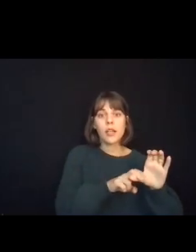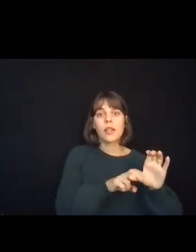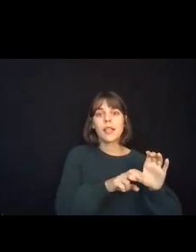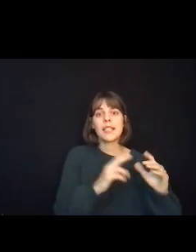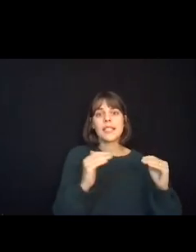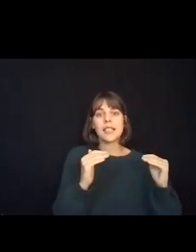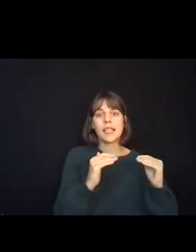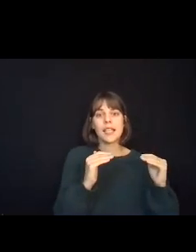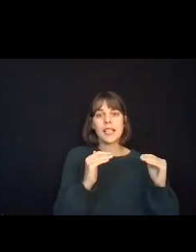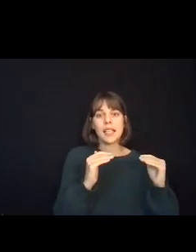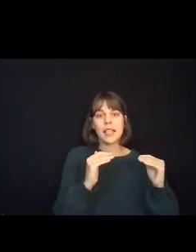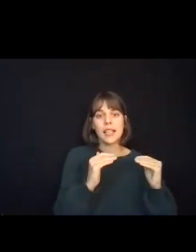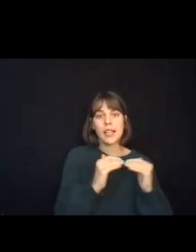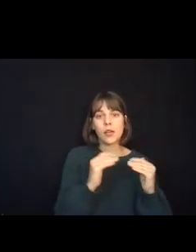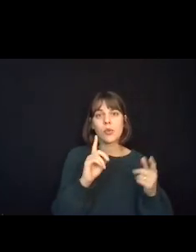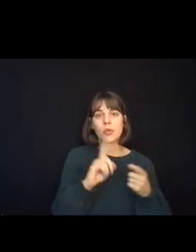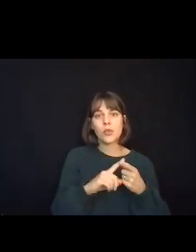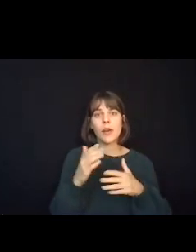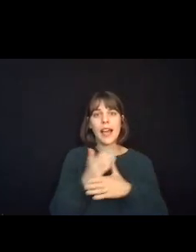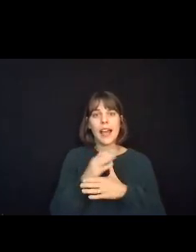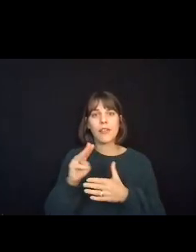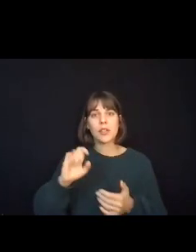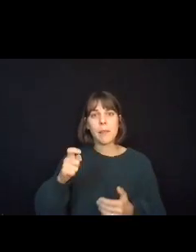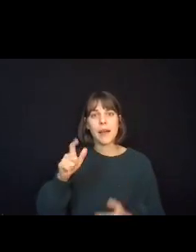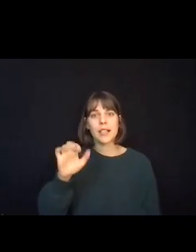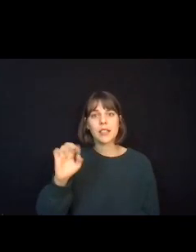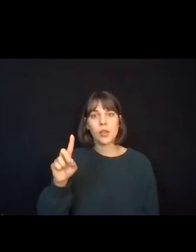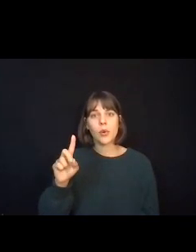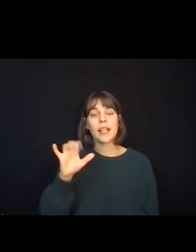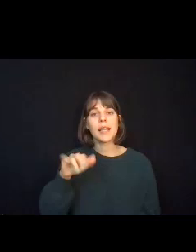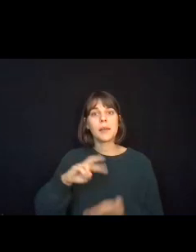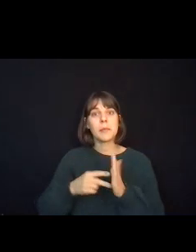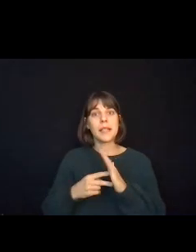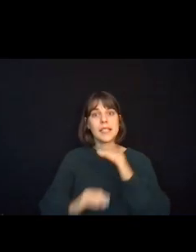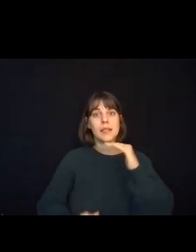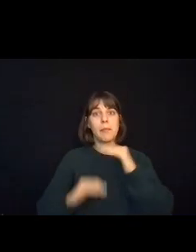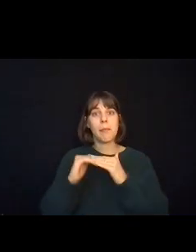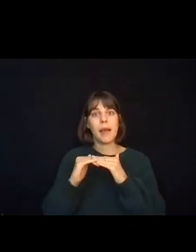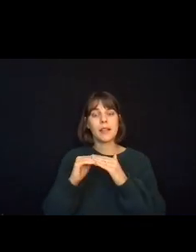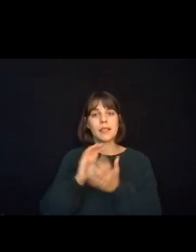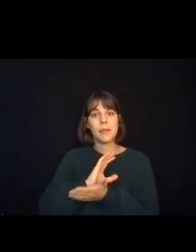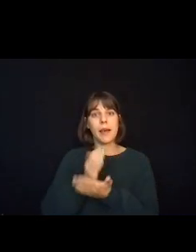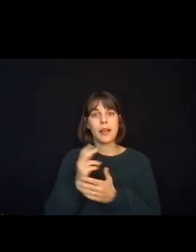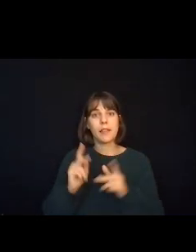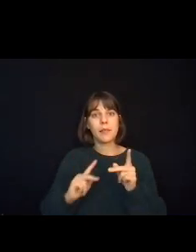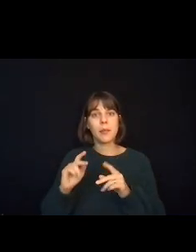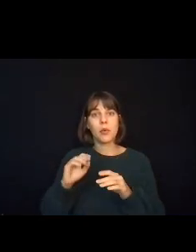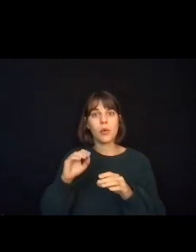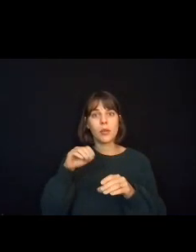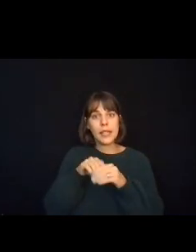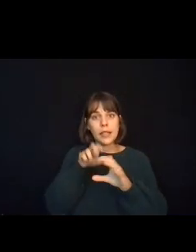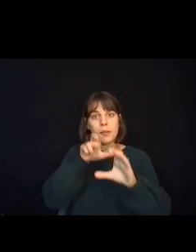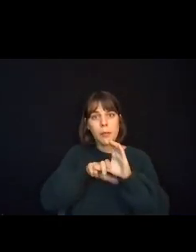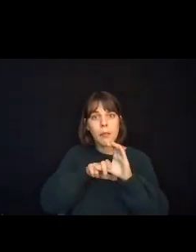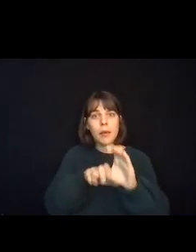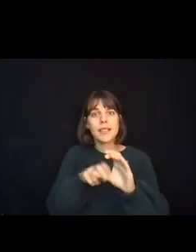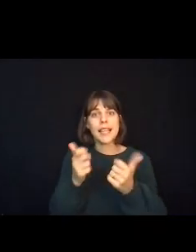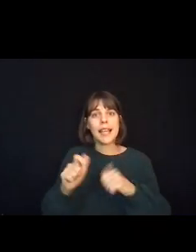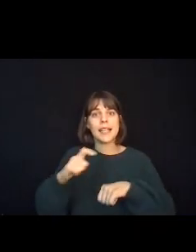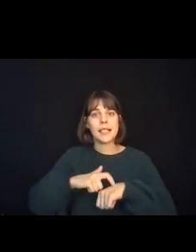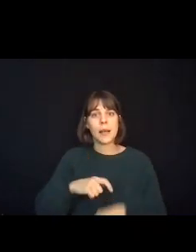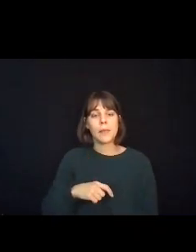max load, the maximum load, and that's the maximum amount of people on the vehicle at any one time. So what we can do